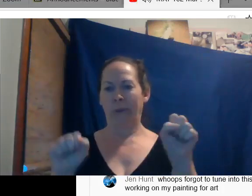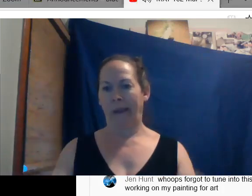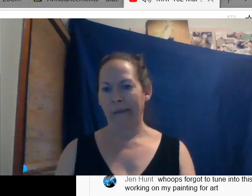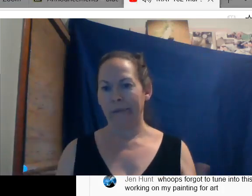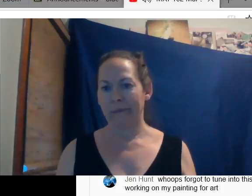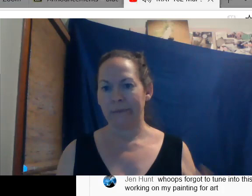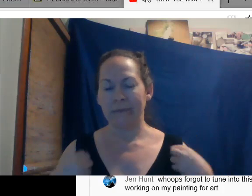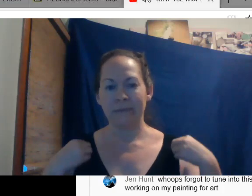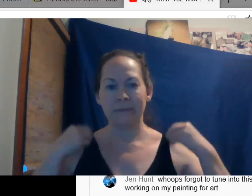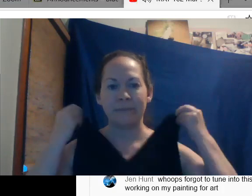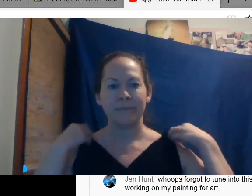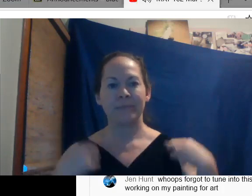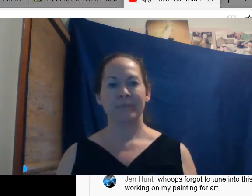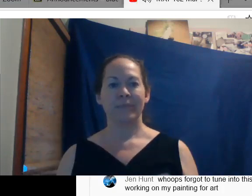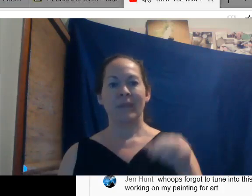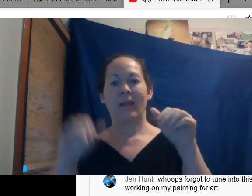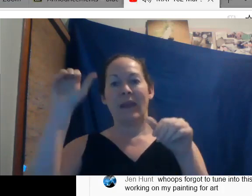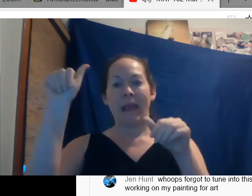we can bring the numerators across.